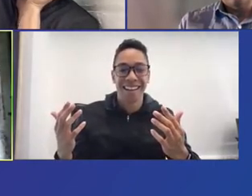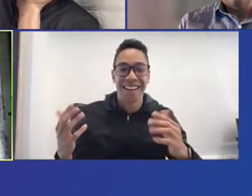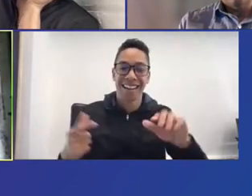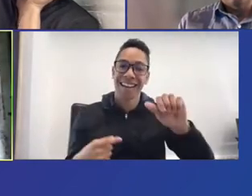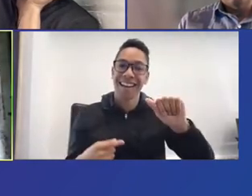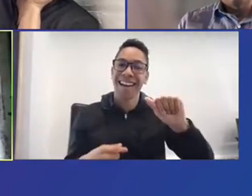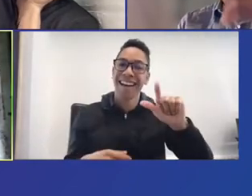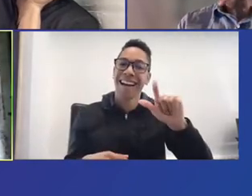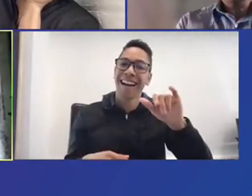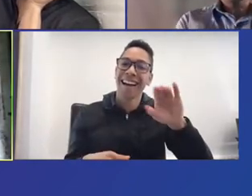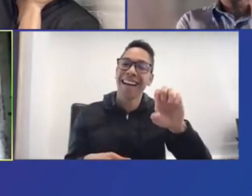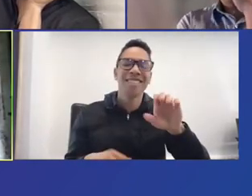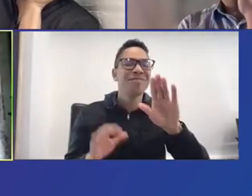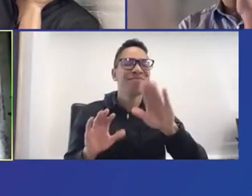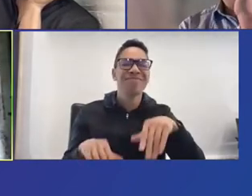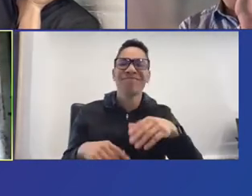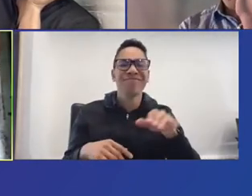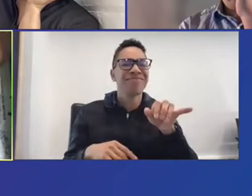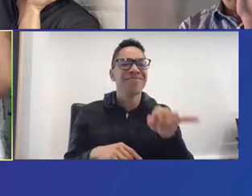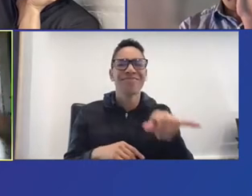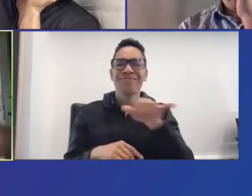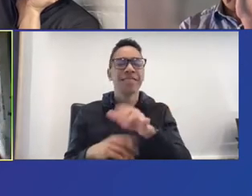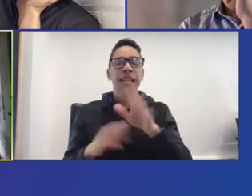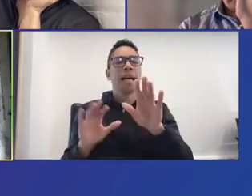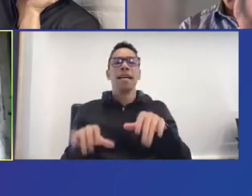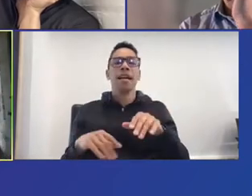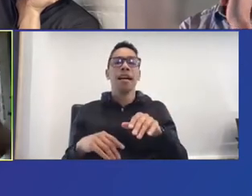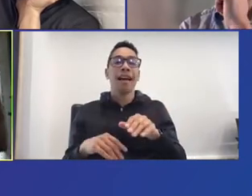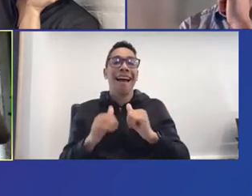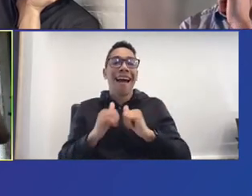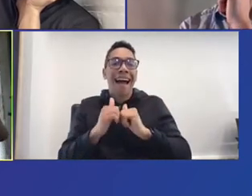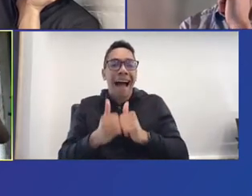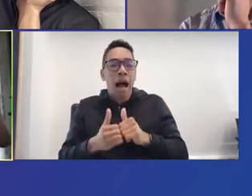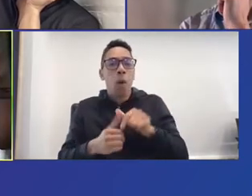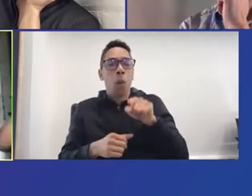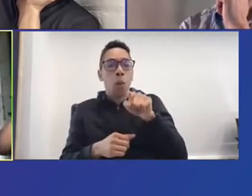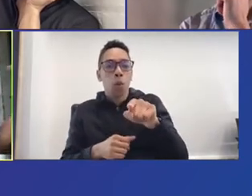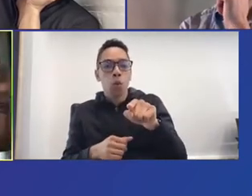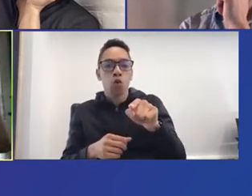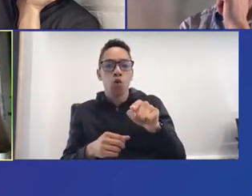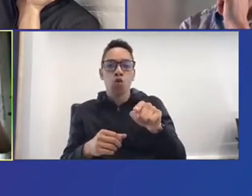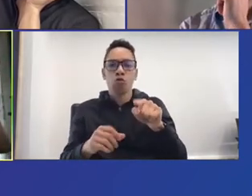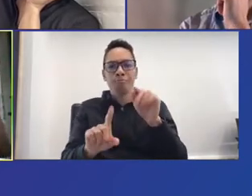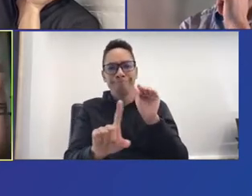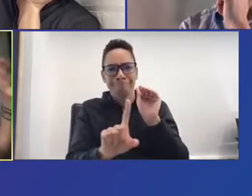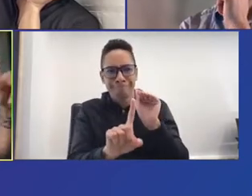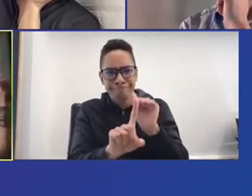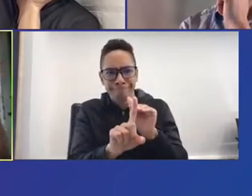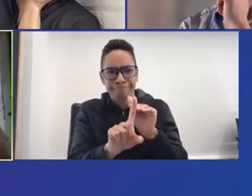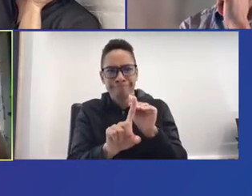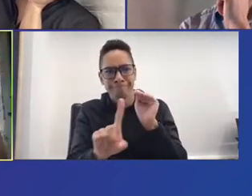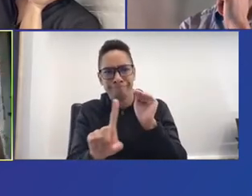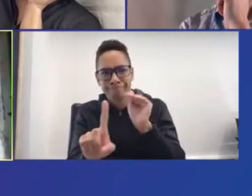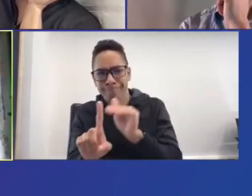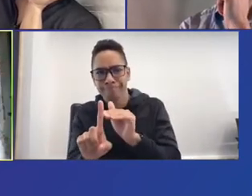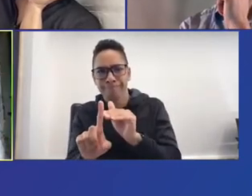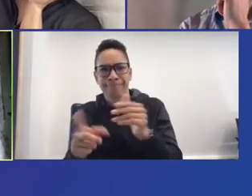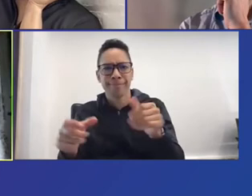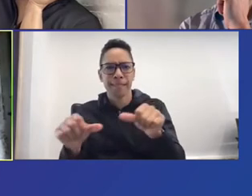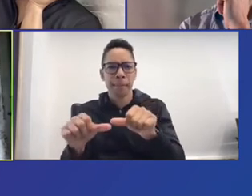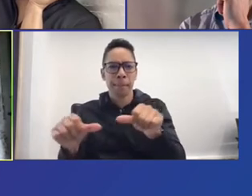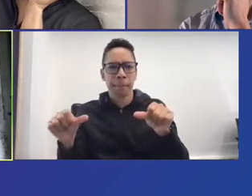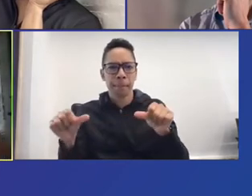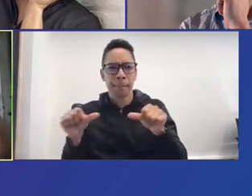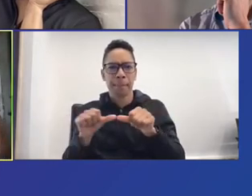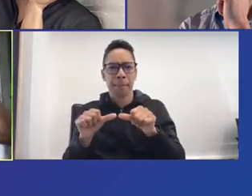Alice, it was just like it was the way that you like tap those spaces with your